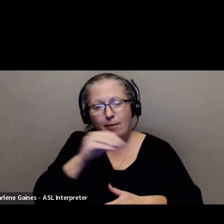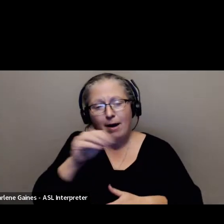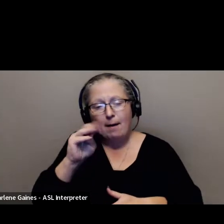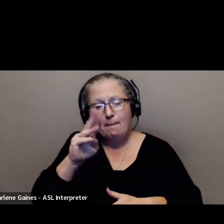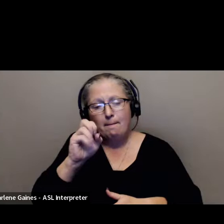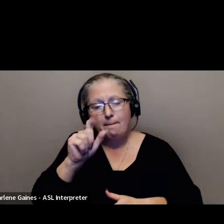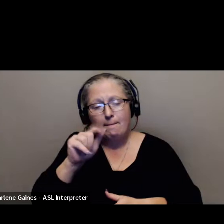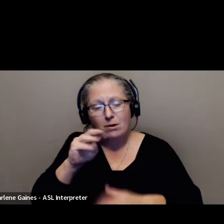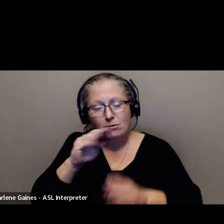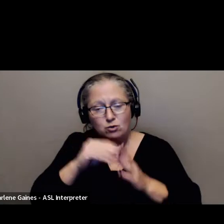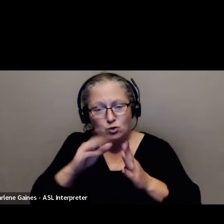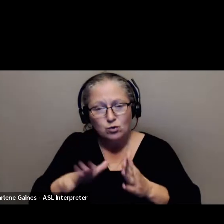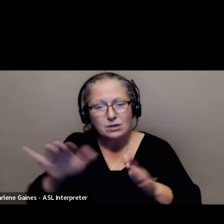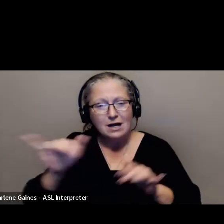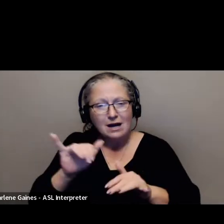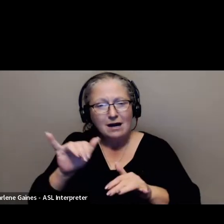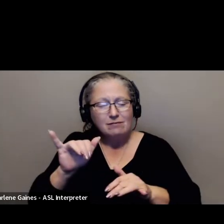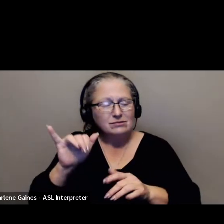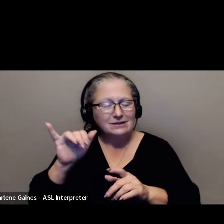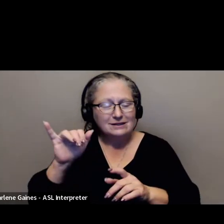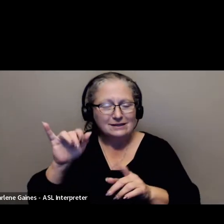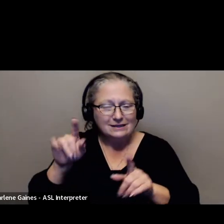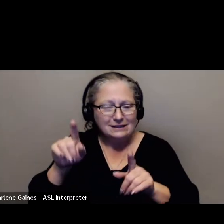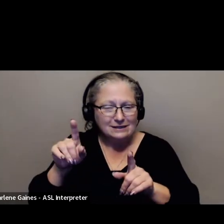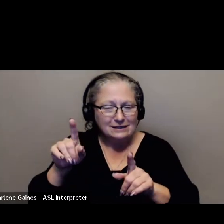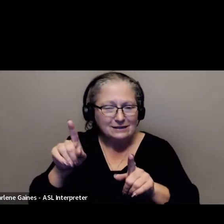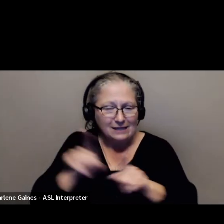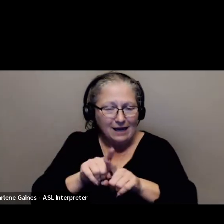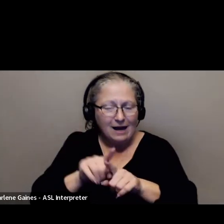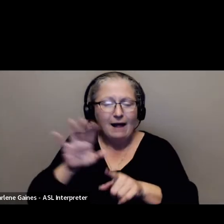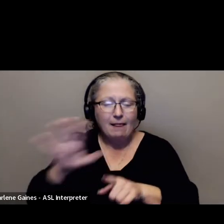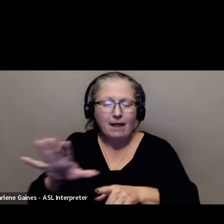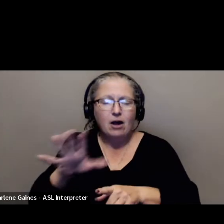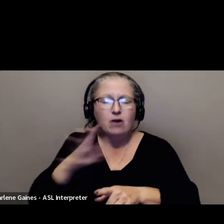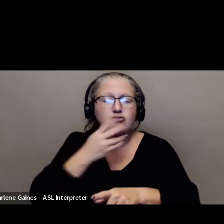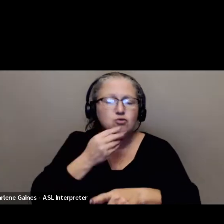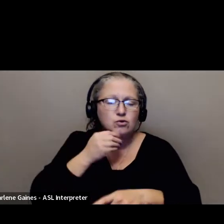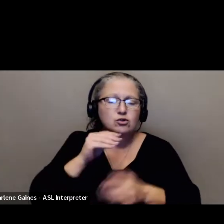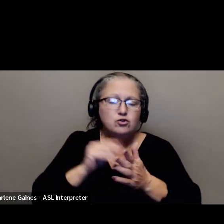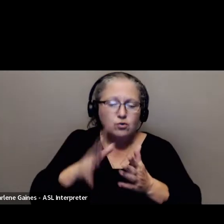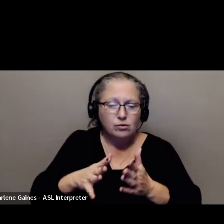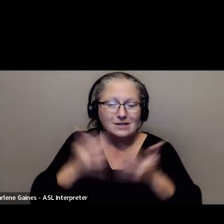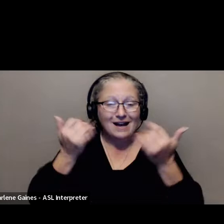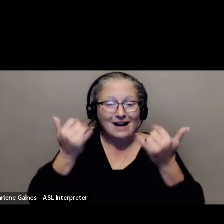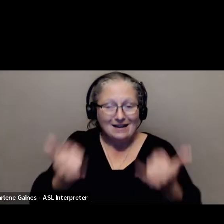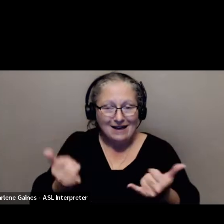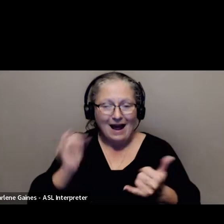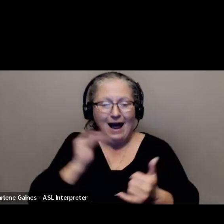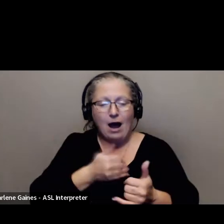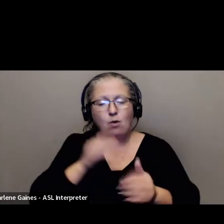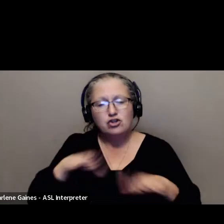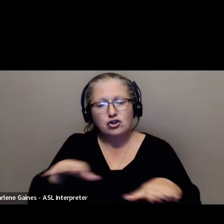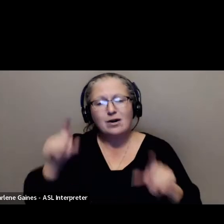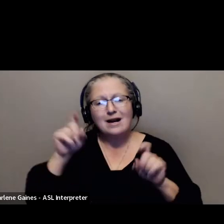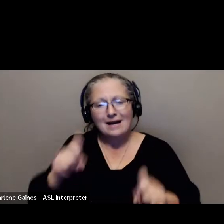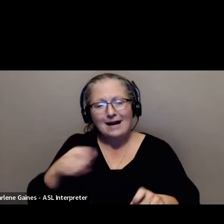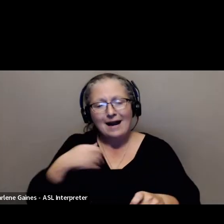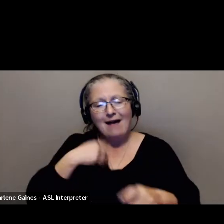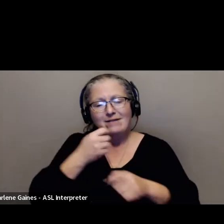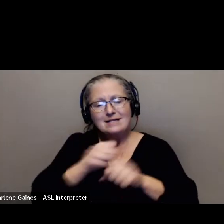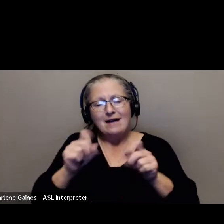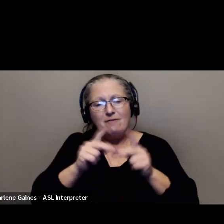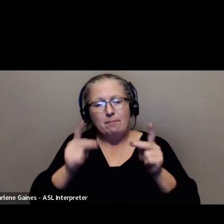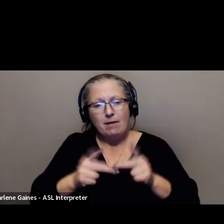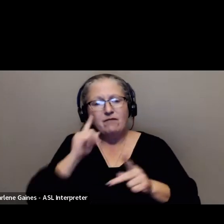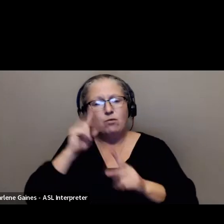students just as ferociously as the rights of their Jewish students. Now is a time when our children need to have a safe place